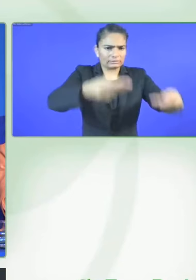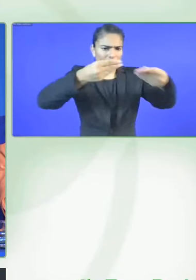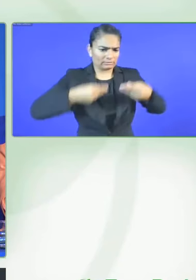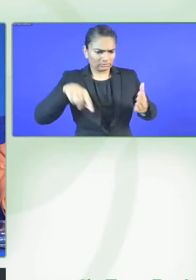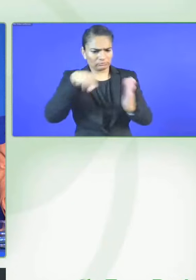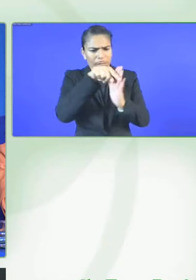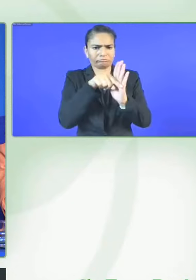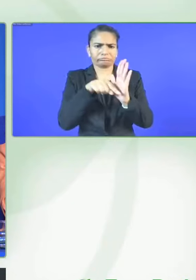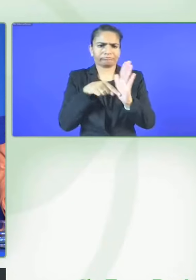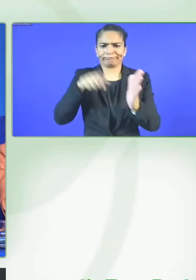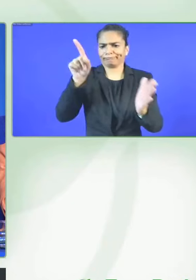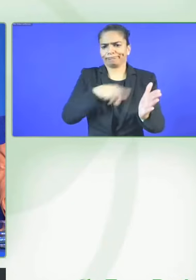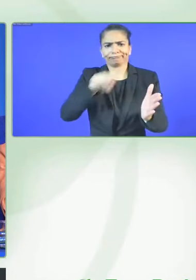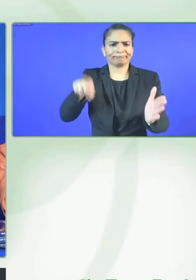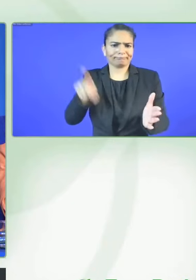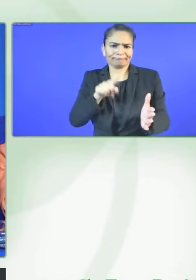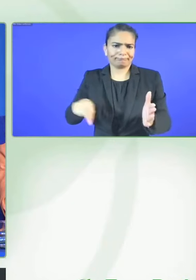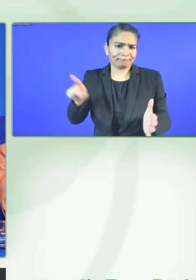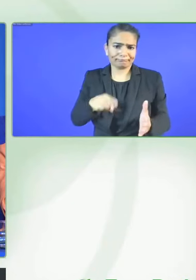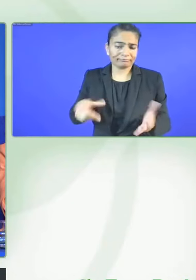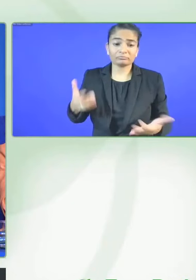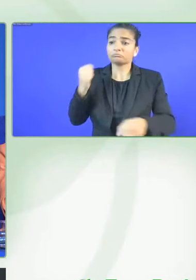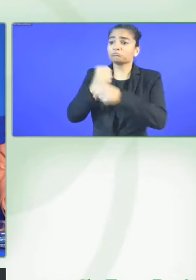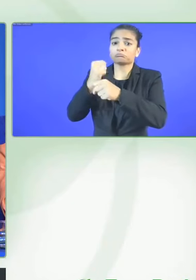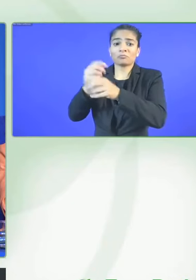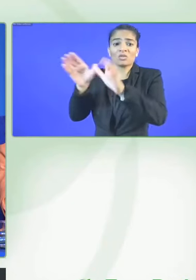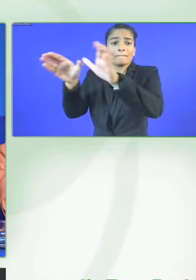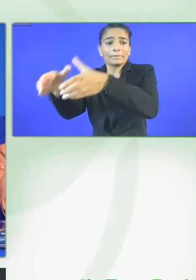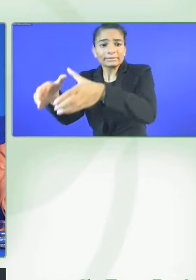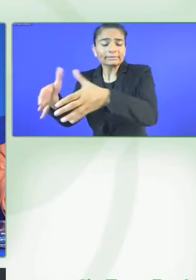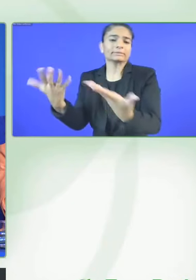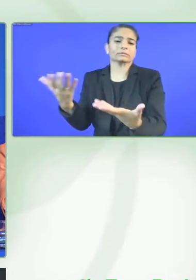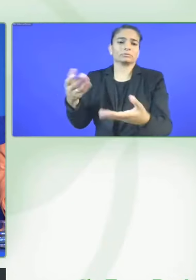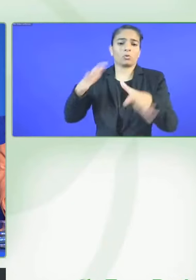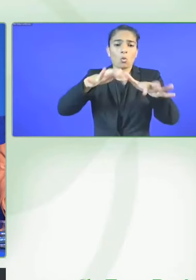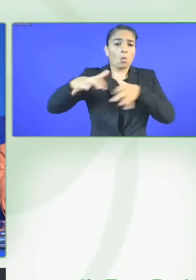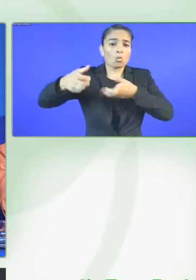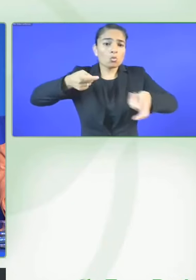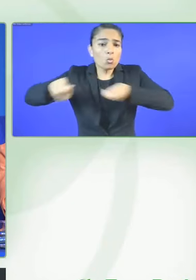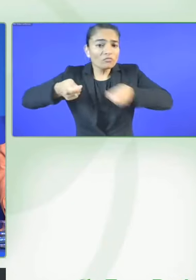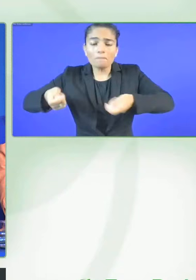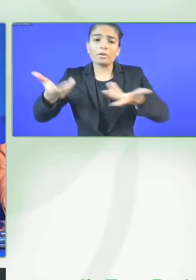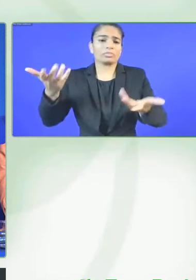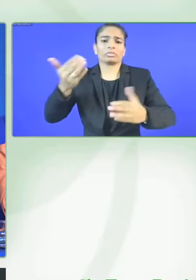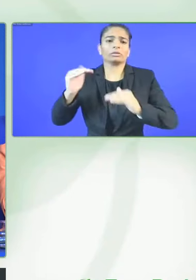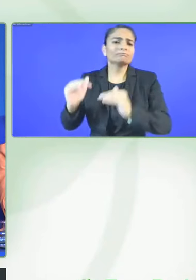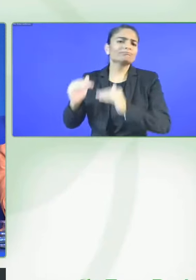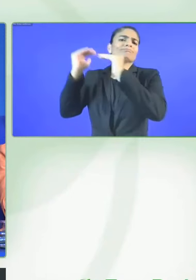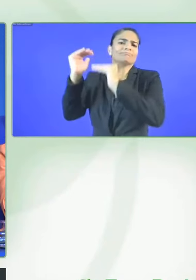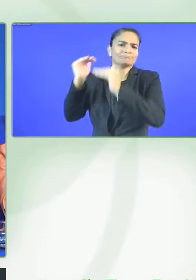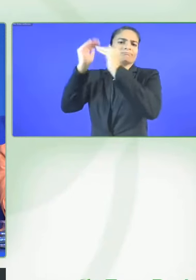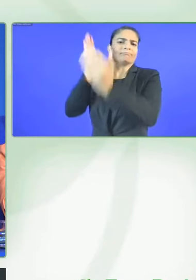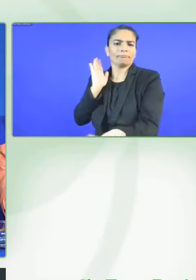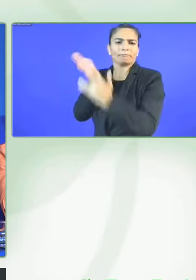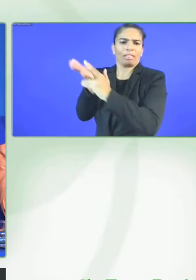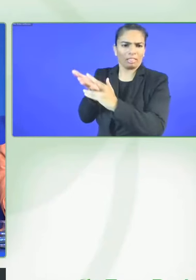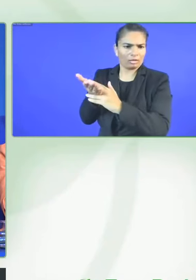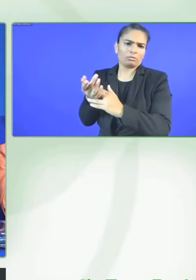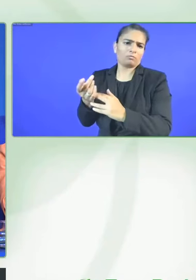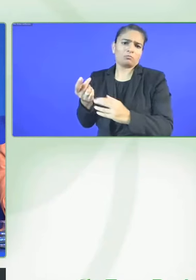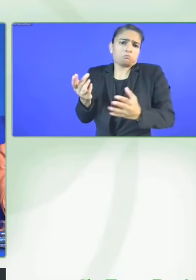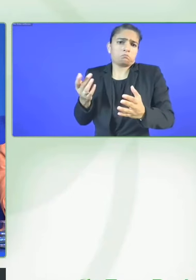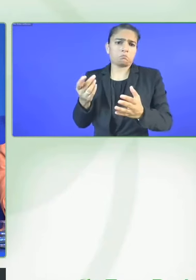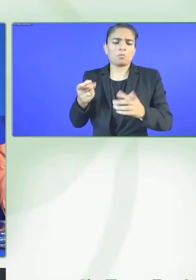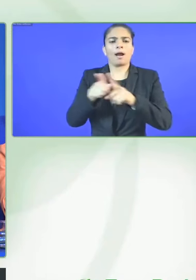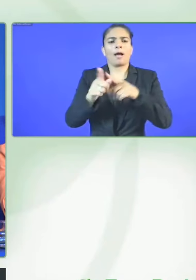notice, while in this case, the obligated party would still be obligated to fix the violation, but a financial sanction would